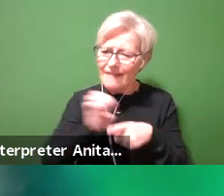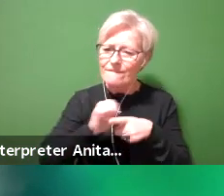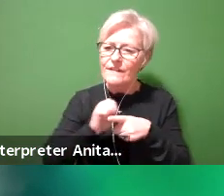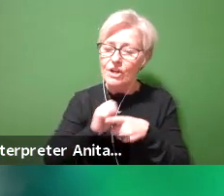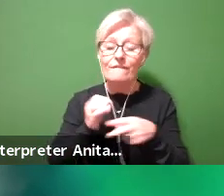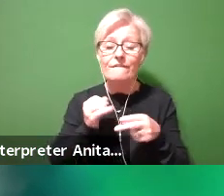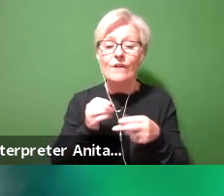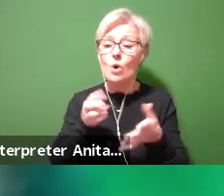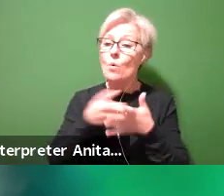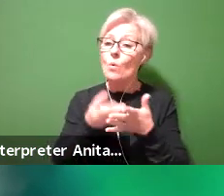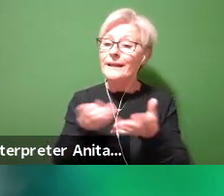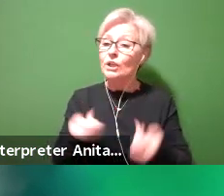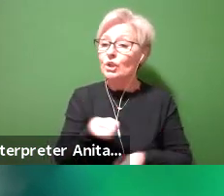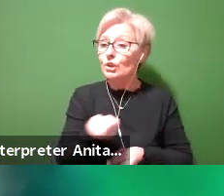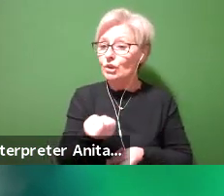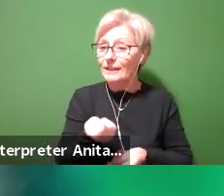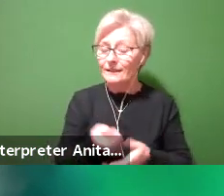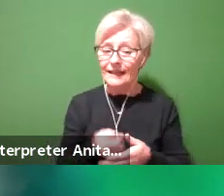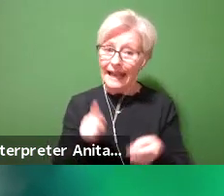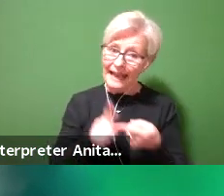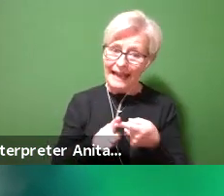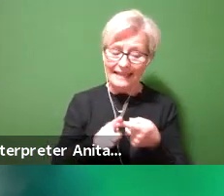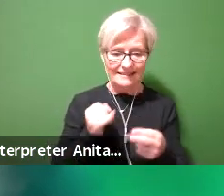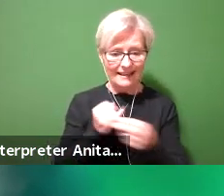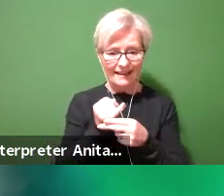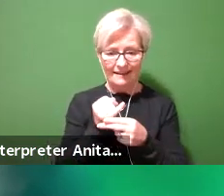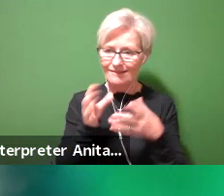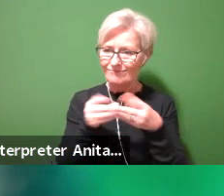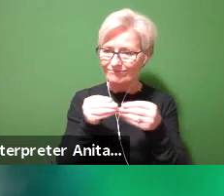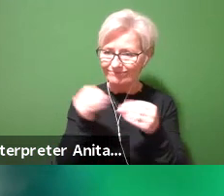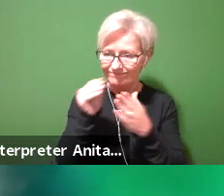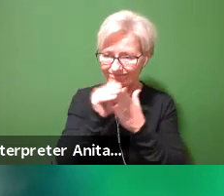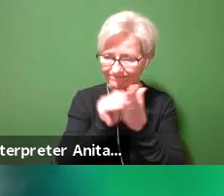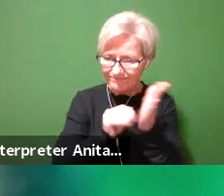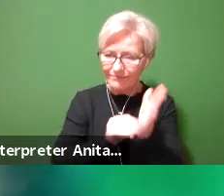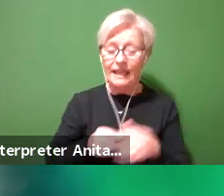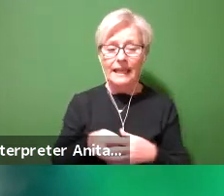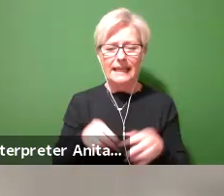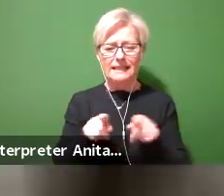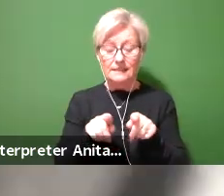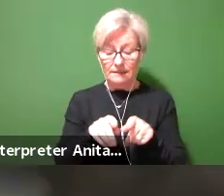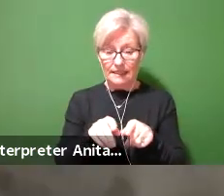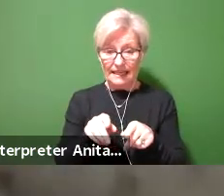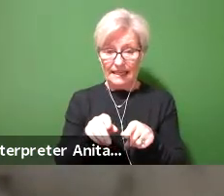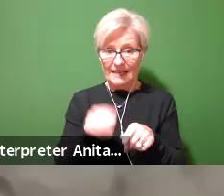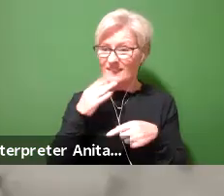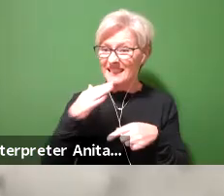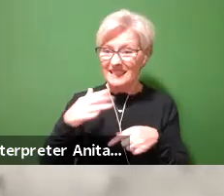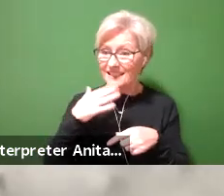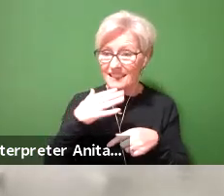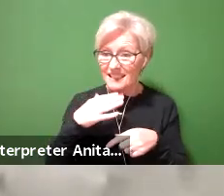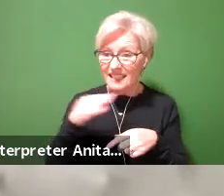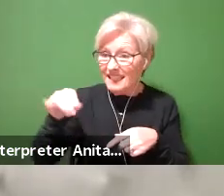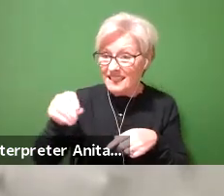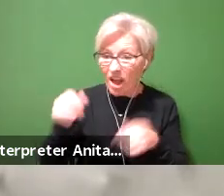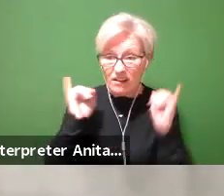already added in the cooking and from the ingredients in the cooking process. Even organic sea salt is still bad for us if we have too much of it.